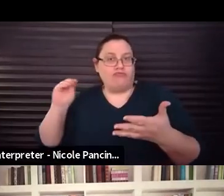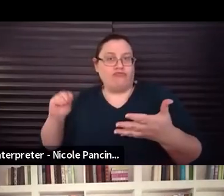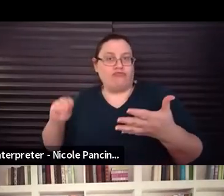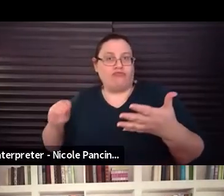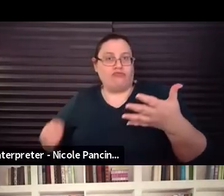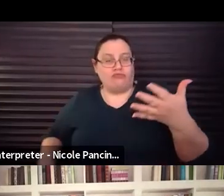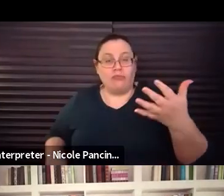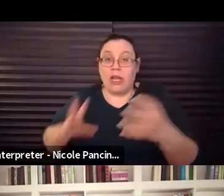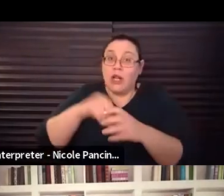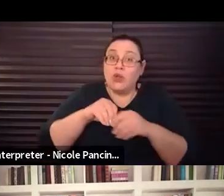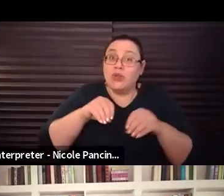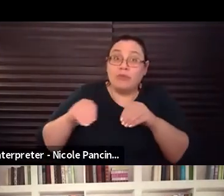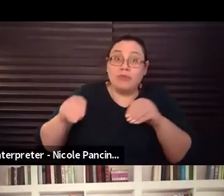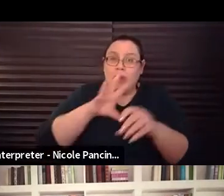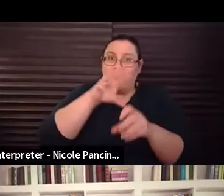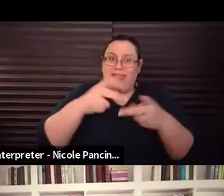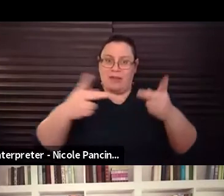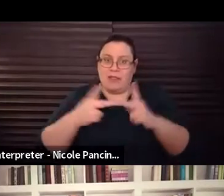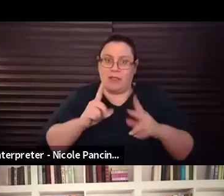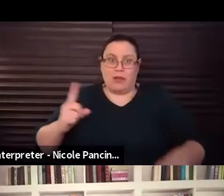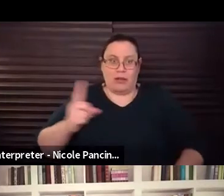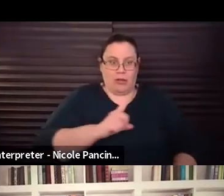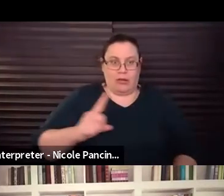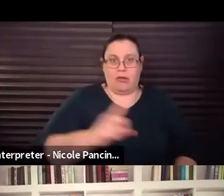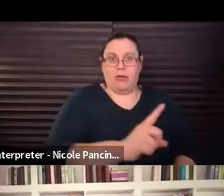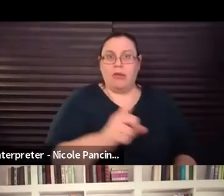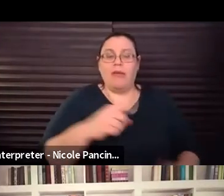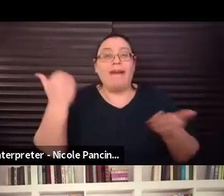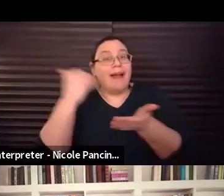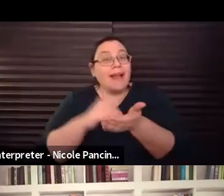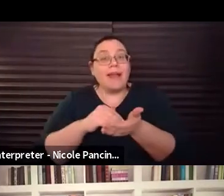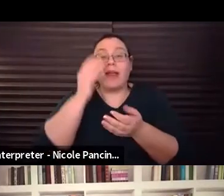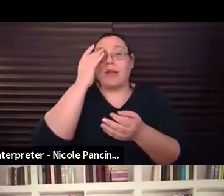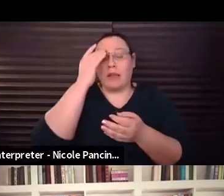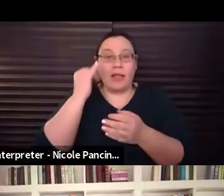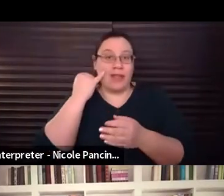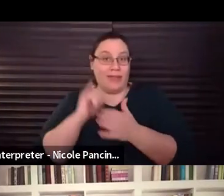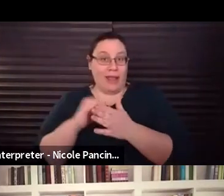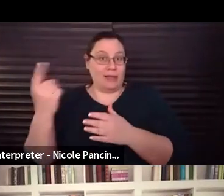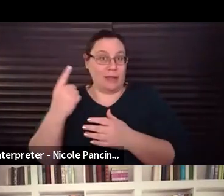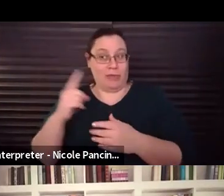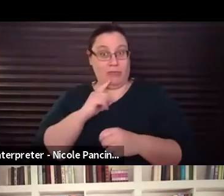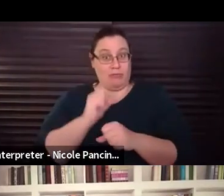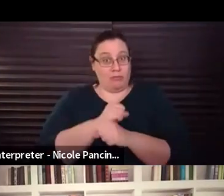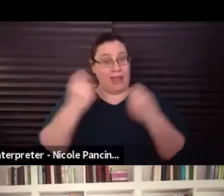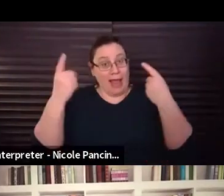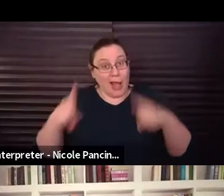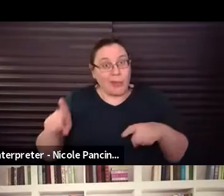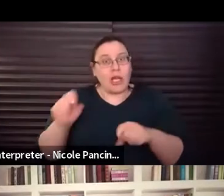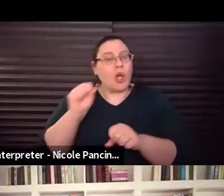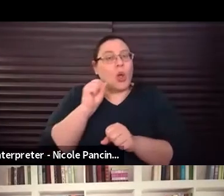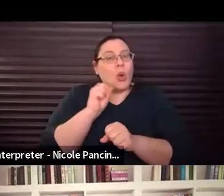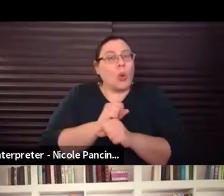your movements within the facility, and whether or not, again, it's something that is actually being done. Workers have a sense that